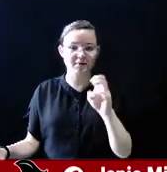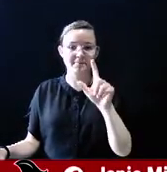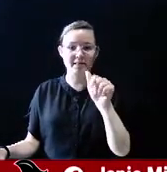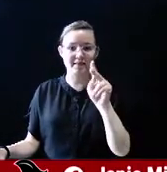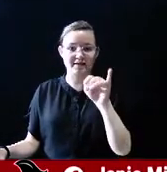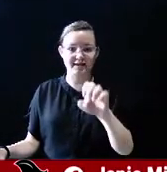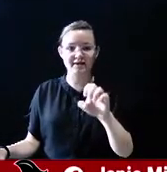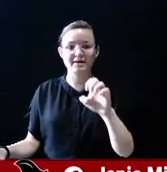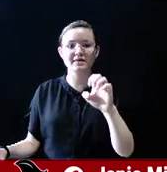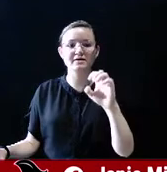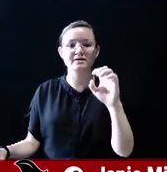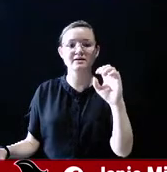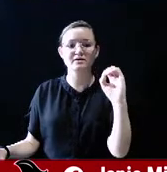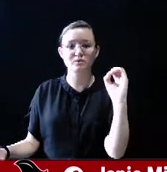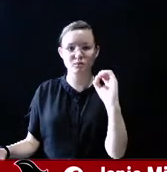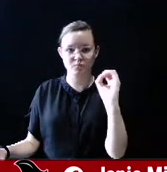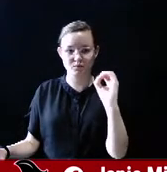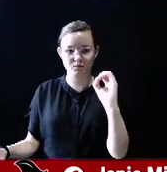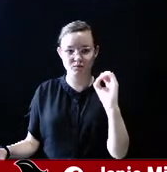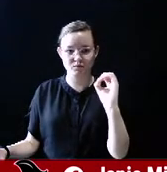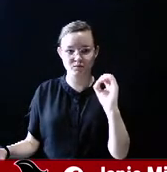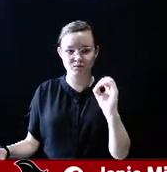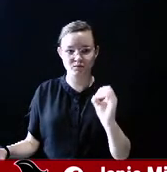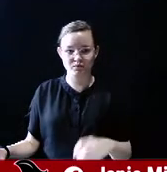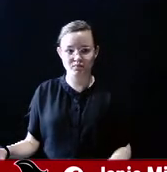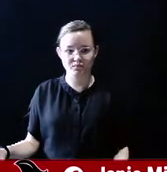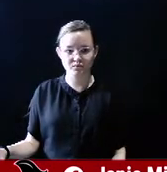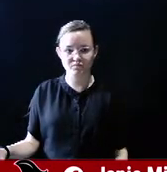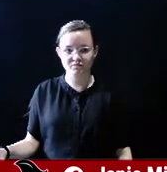Melanie Montserrat Pacheco Esmeralda.